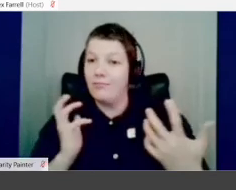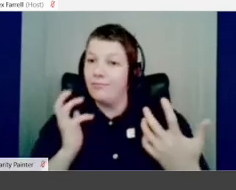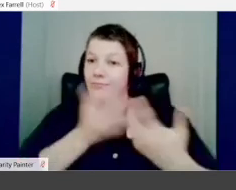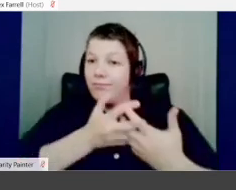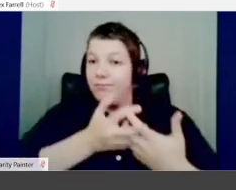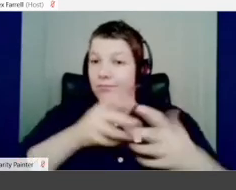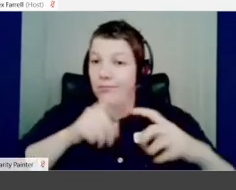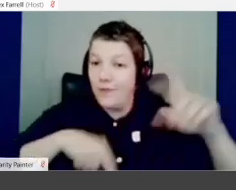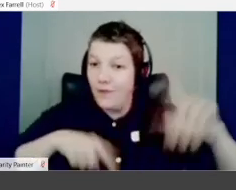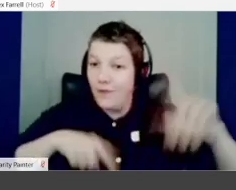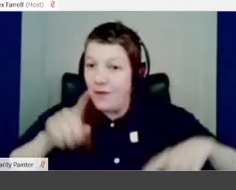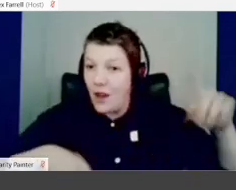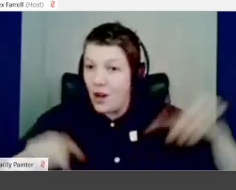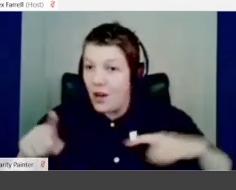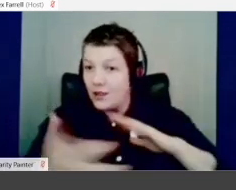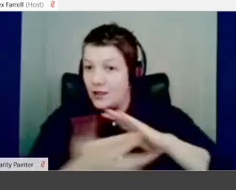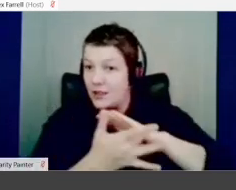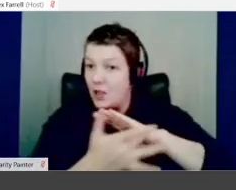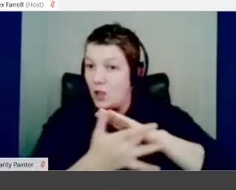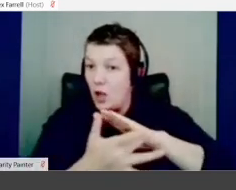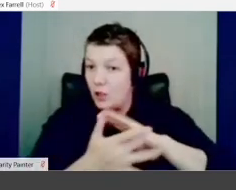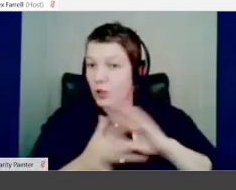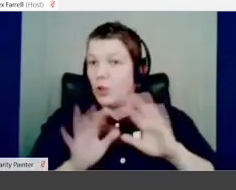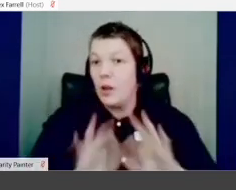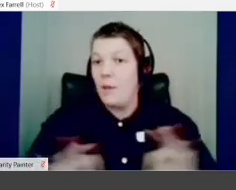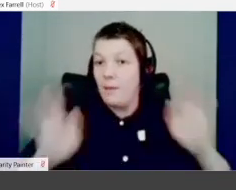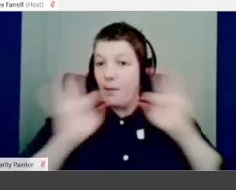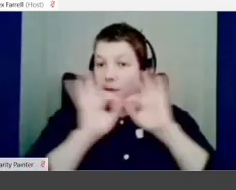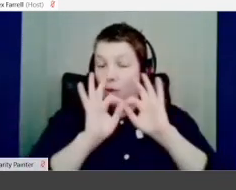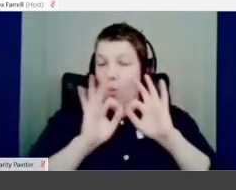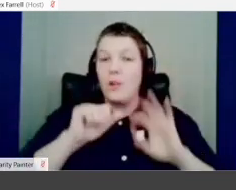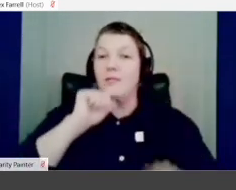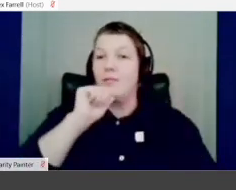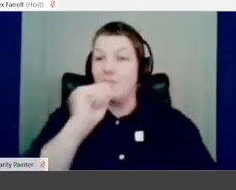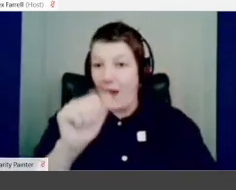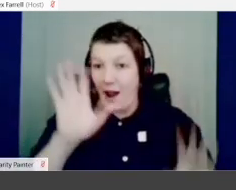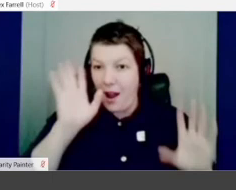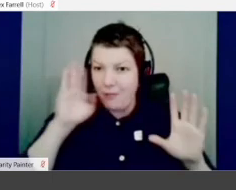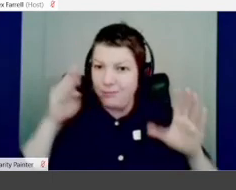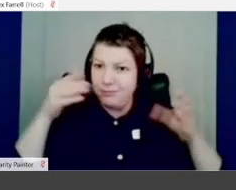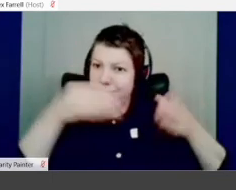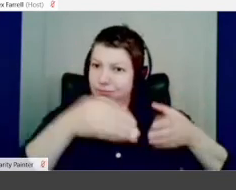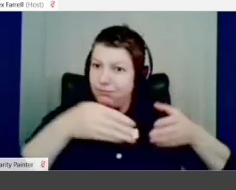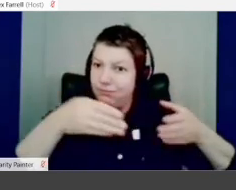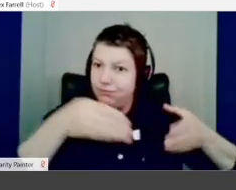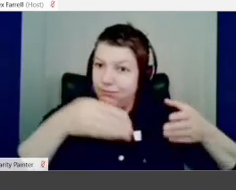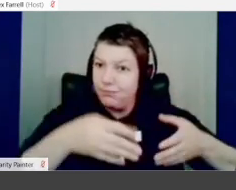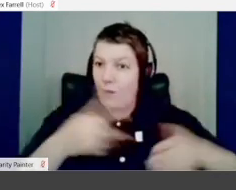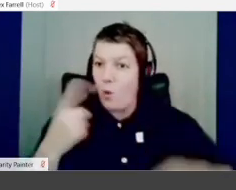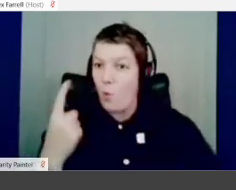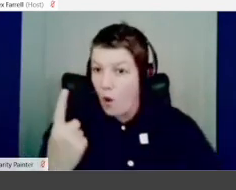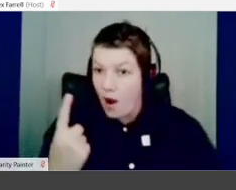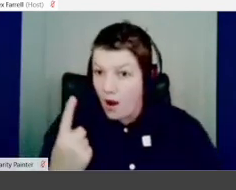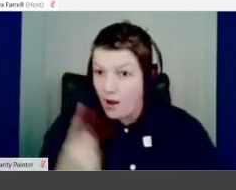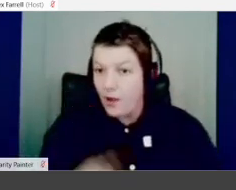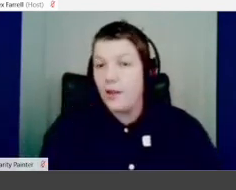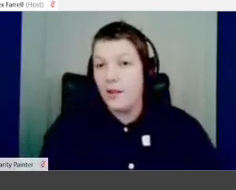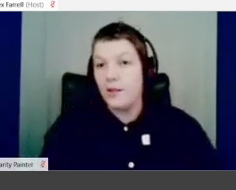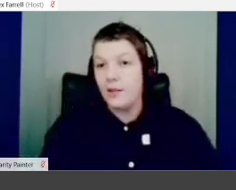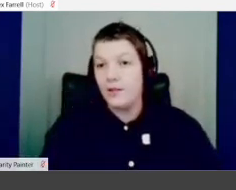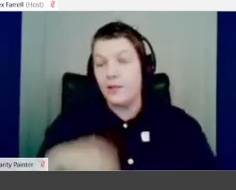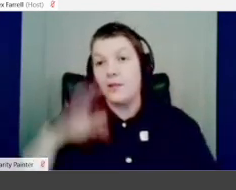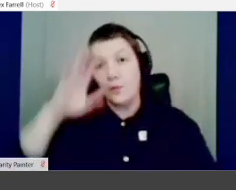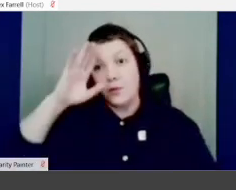So make sure you're not in a silo. And I know that involves costs and money, and that's always hard to do.